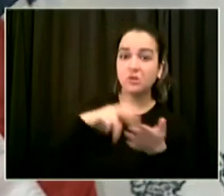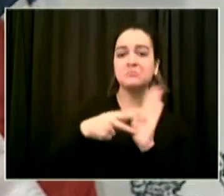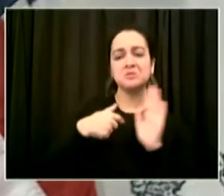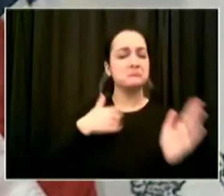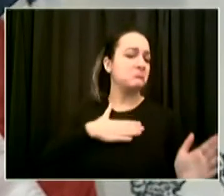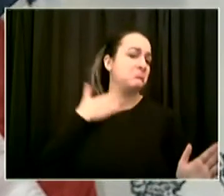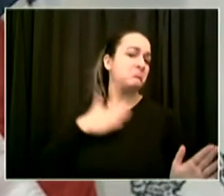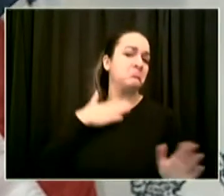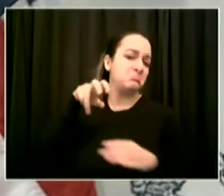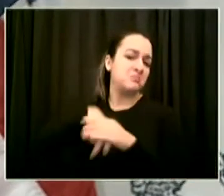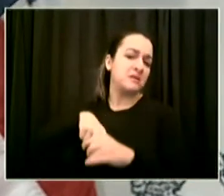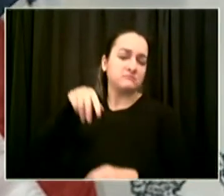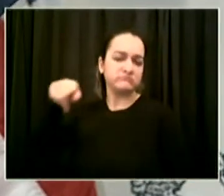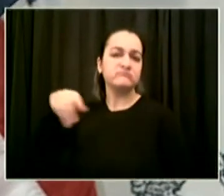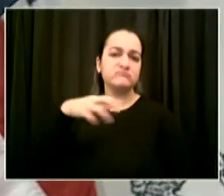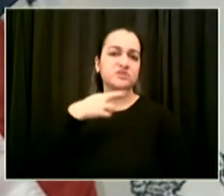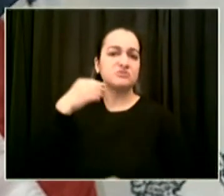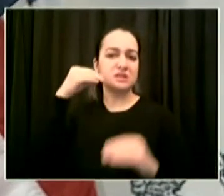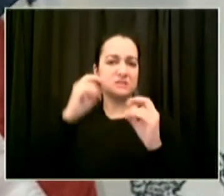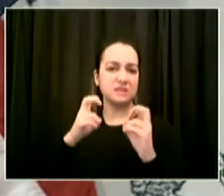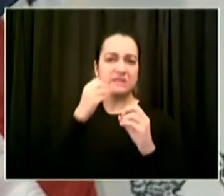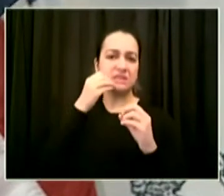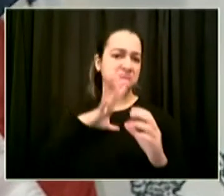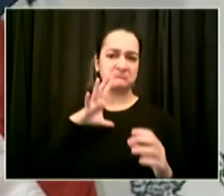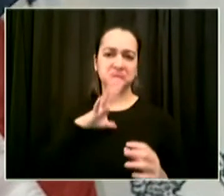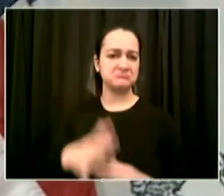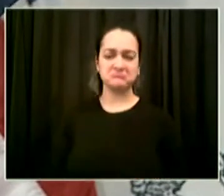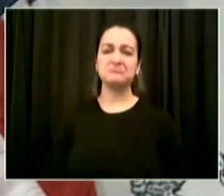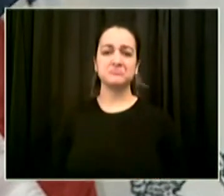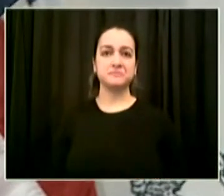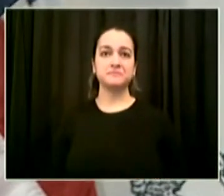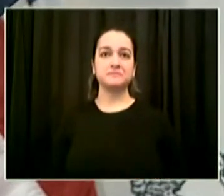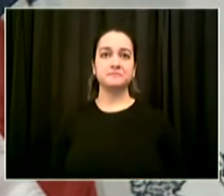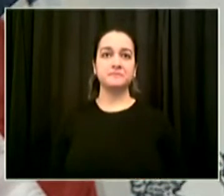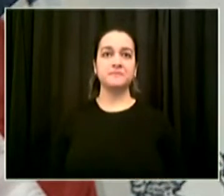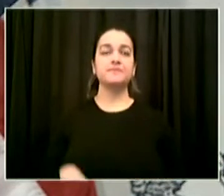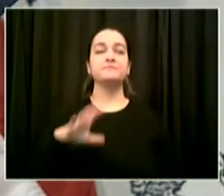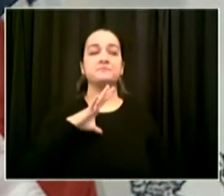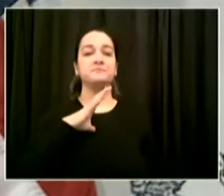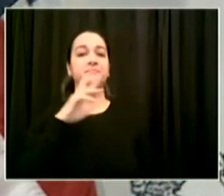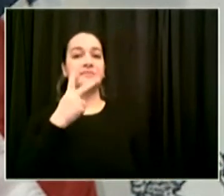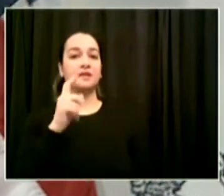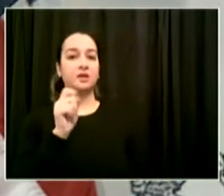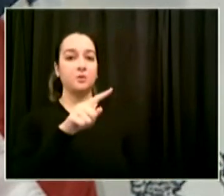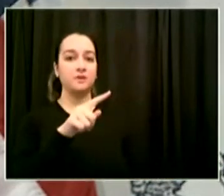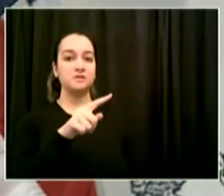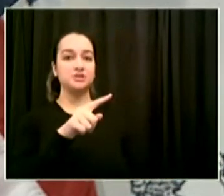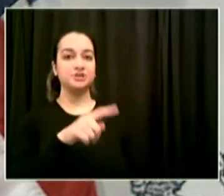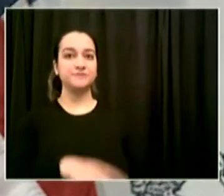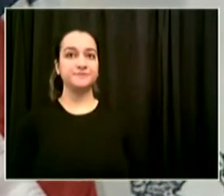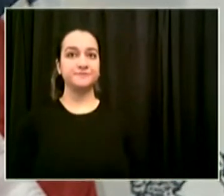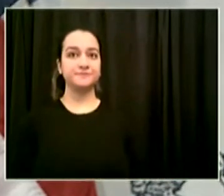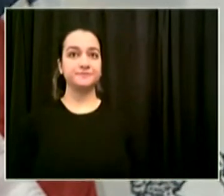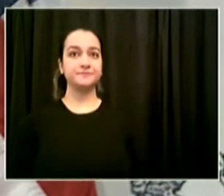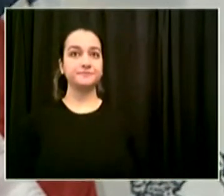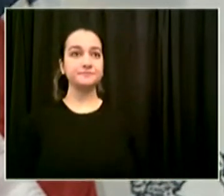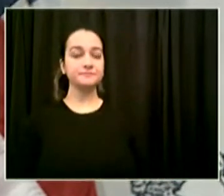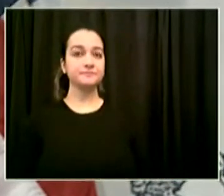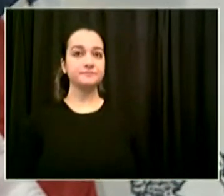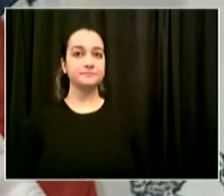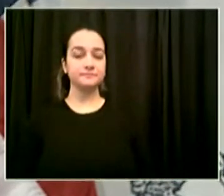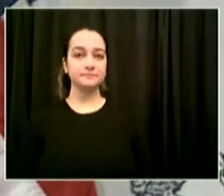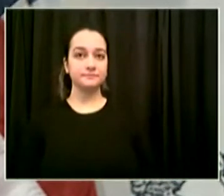Thanks. And secondly, there's been a series of stories about the Washington Heights Armory vaccination site and how, though it